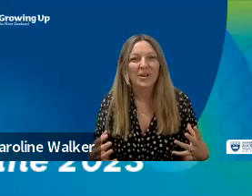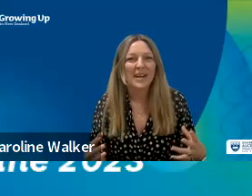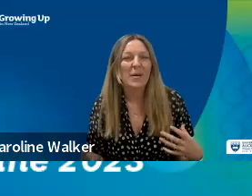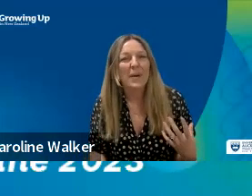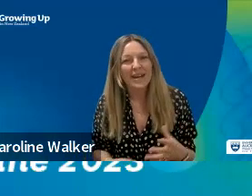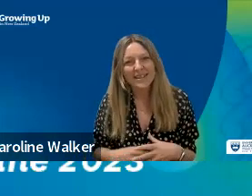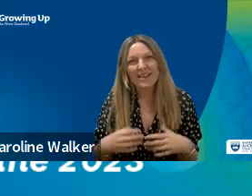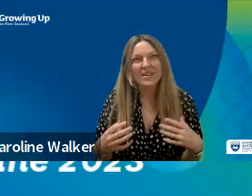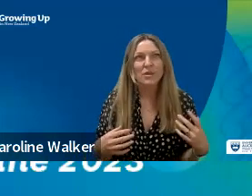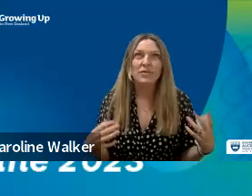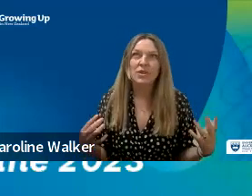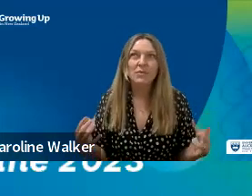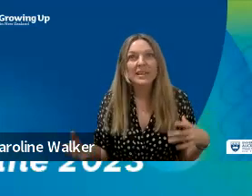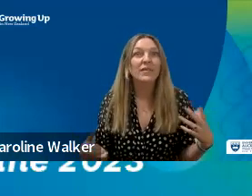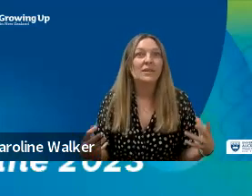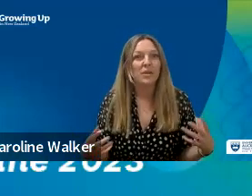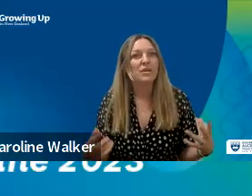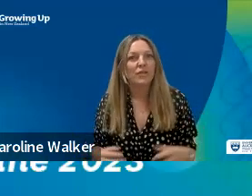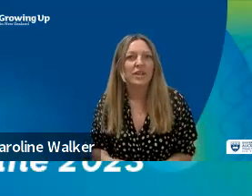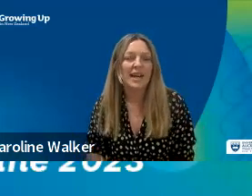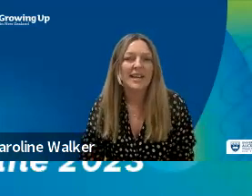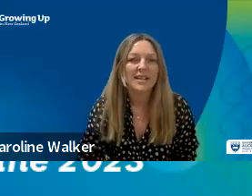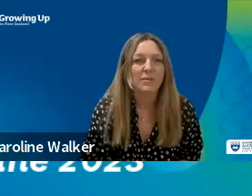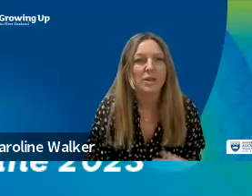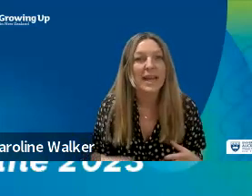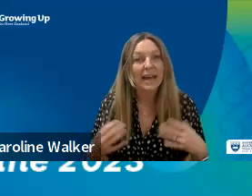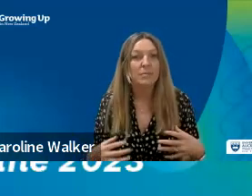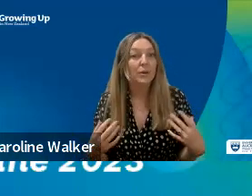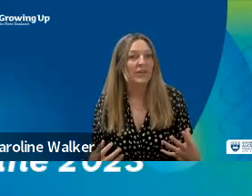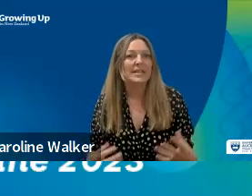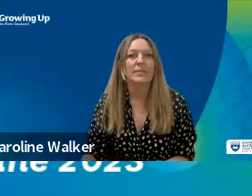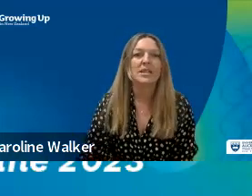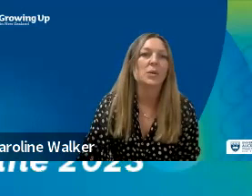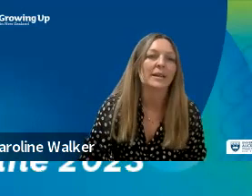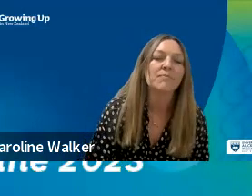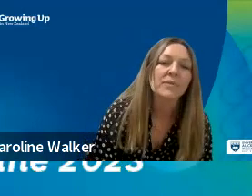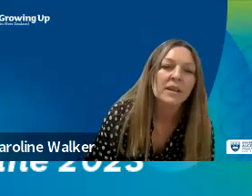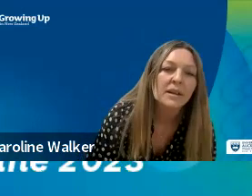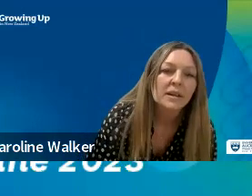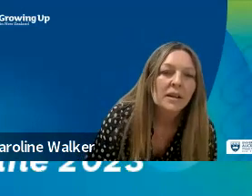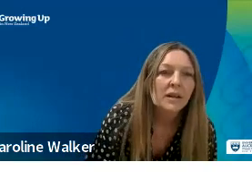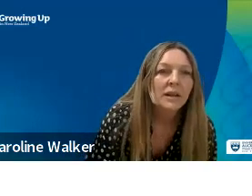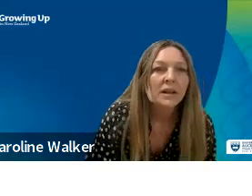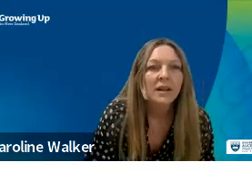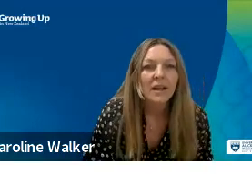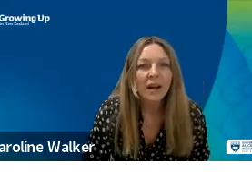the Omicron outbreaks and the sort of new living with COVID, I guess, which we hadn't previously been doing.